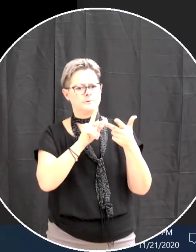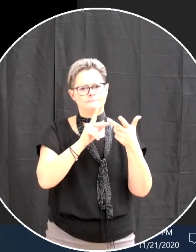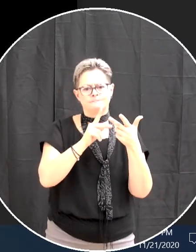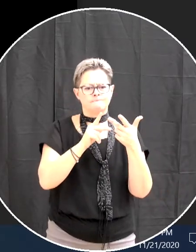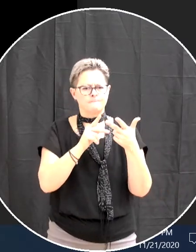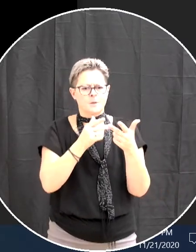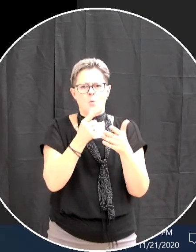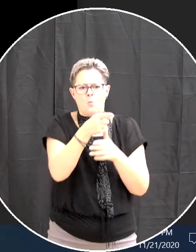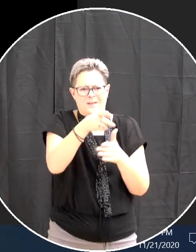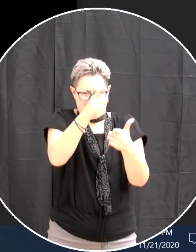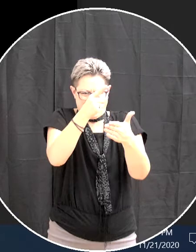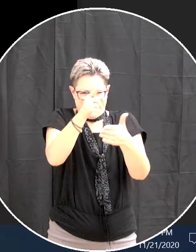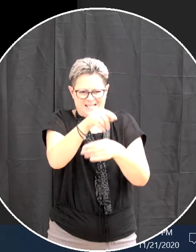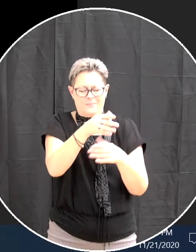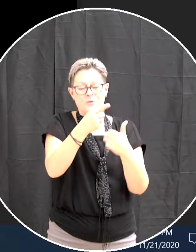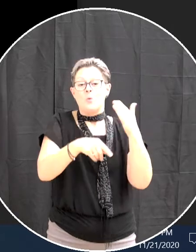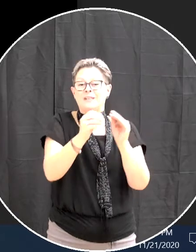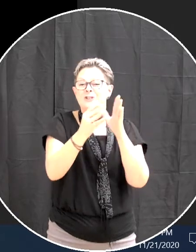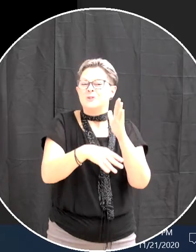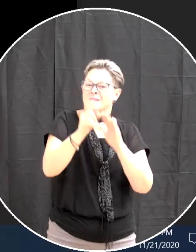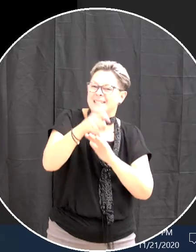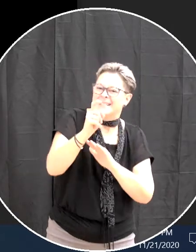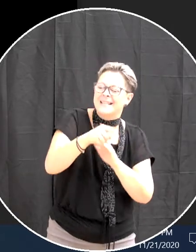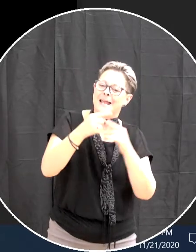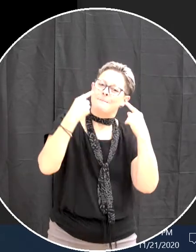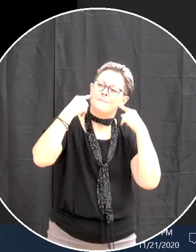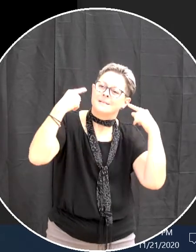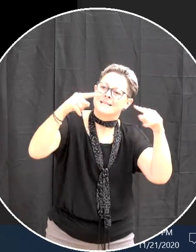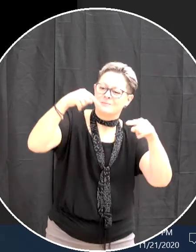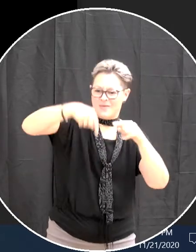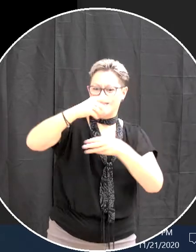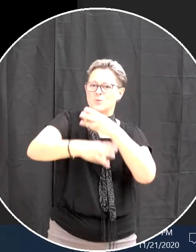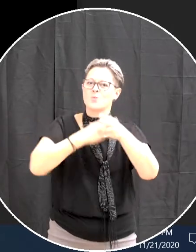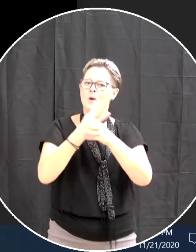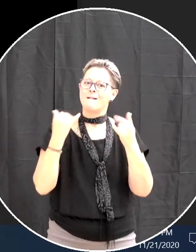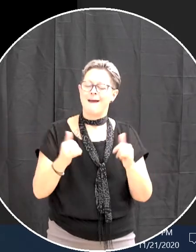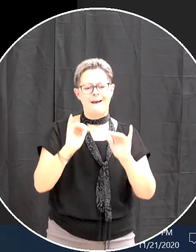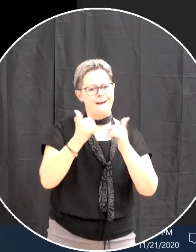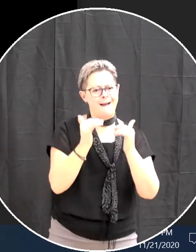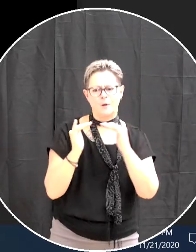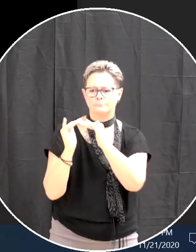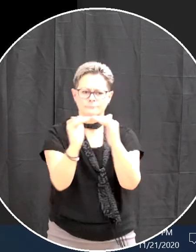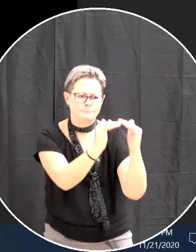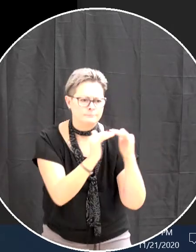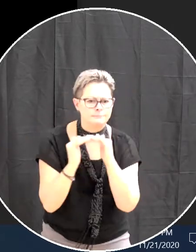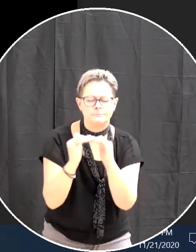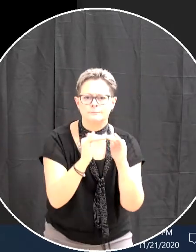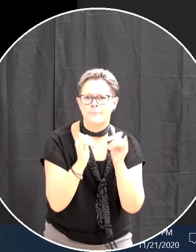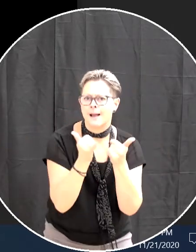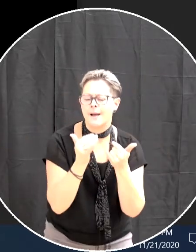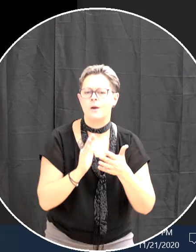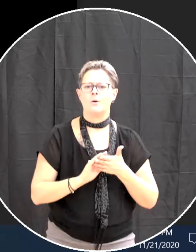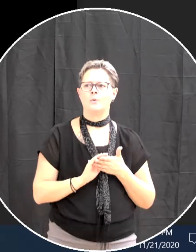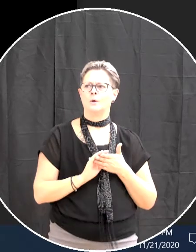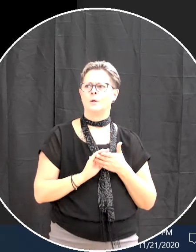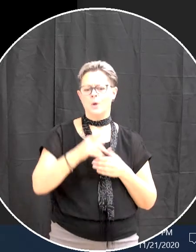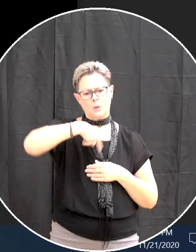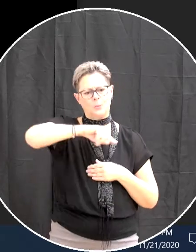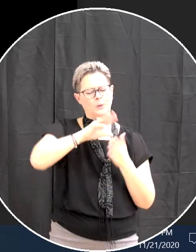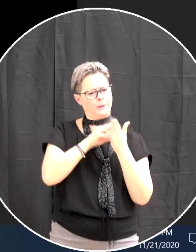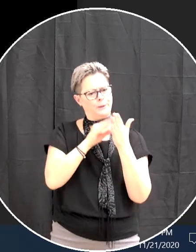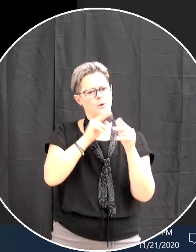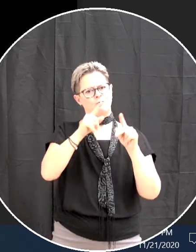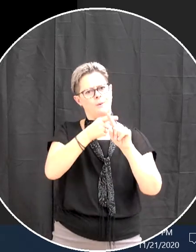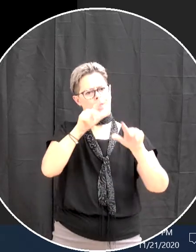thrive in this complex world? How do we ensure equity? How do we attend to well-being? What have we learned from remote